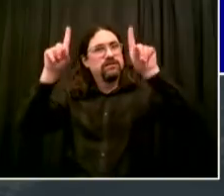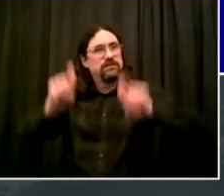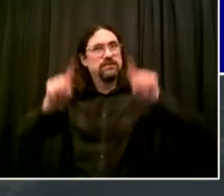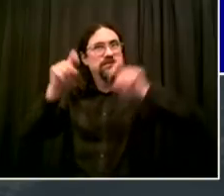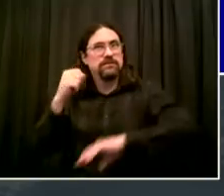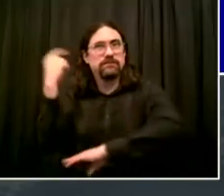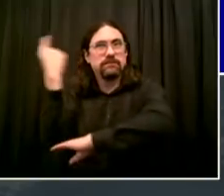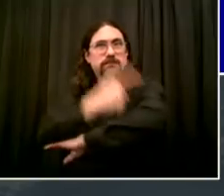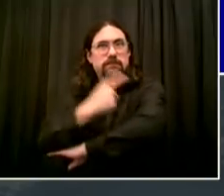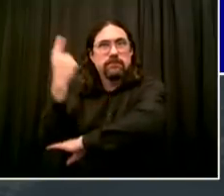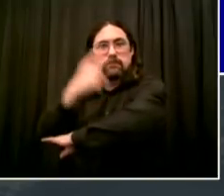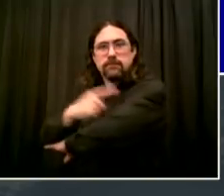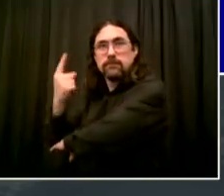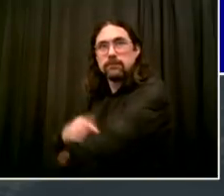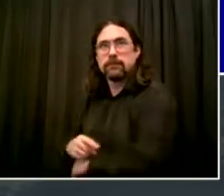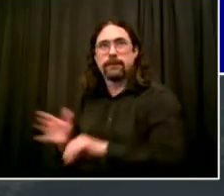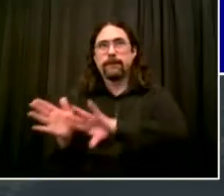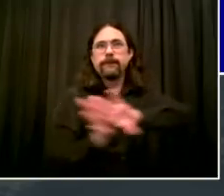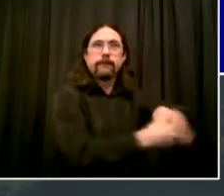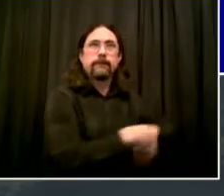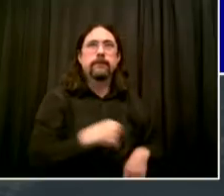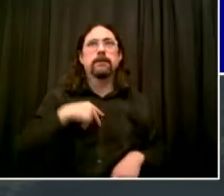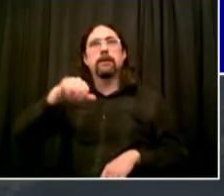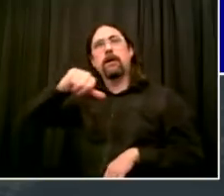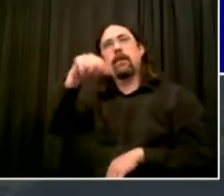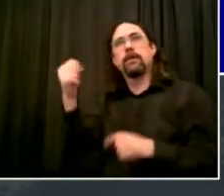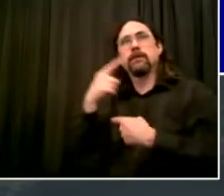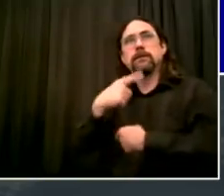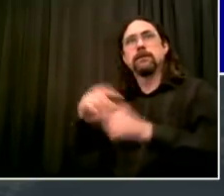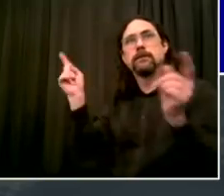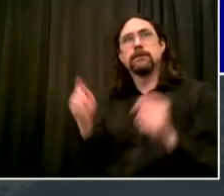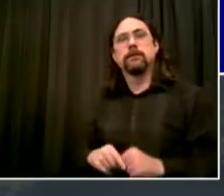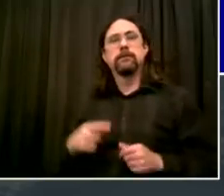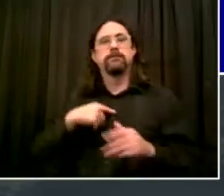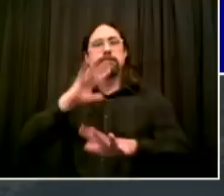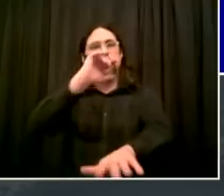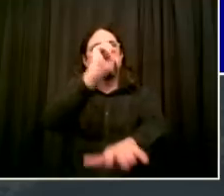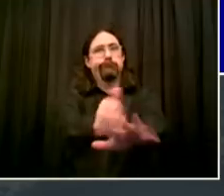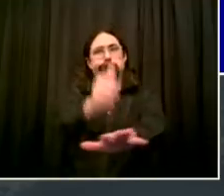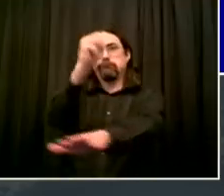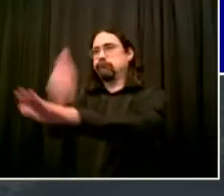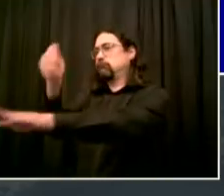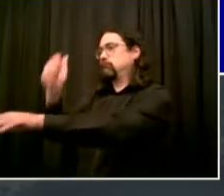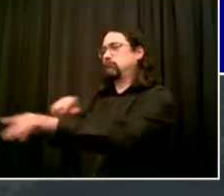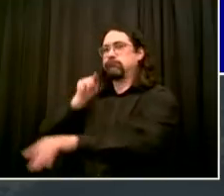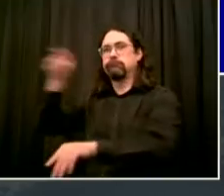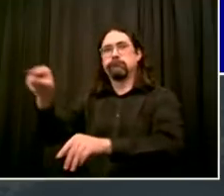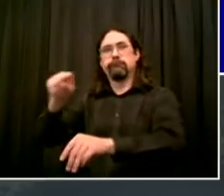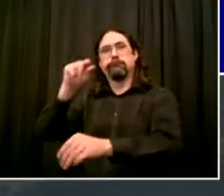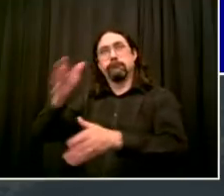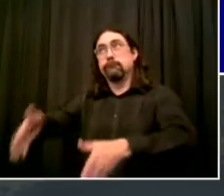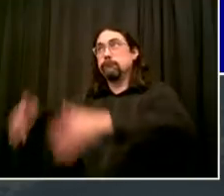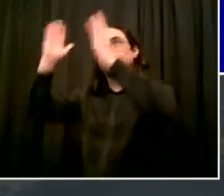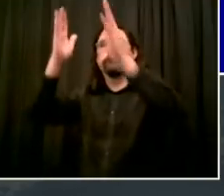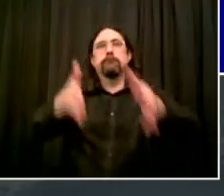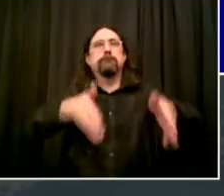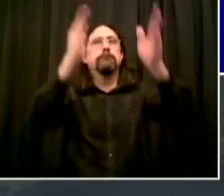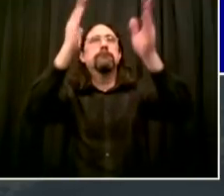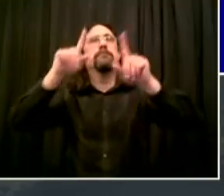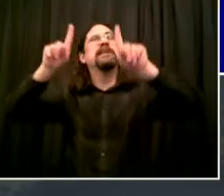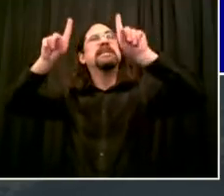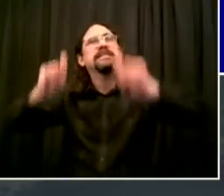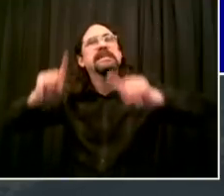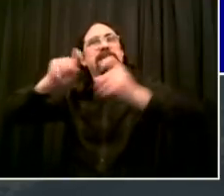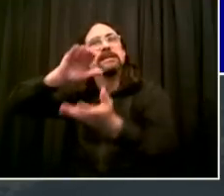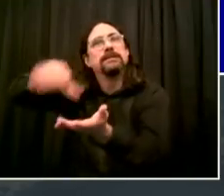trust. And we're going to start investing more and more in community-based clinics because they have the trust of the community, the knowledge of the community, they know how to